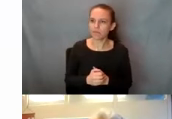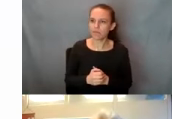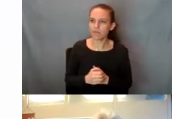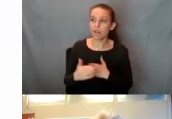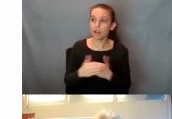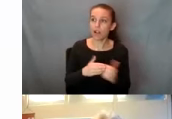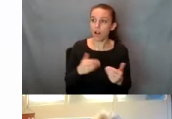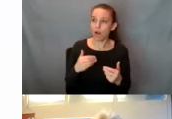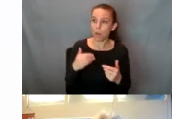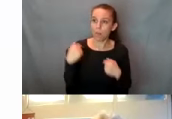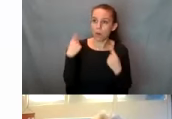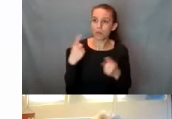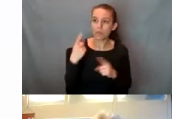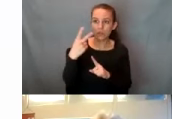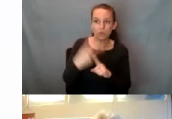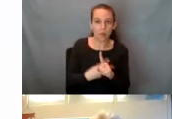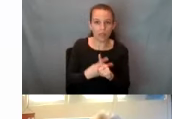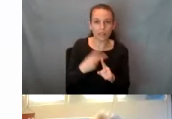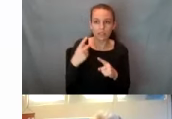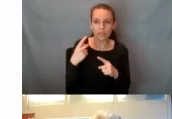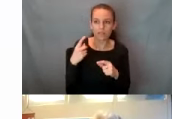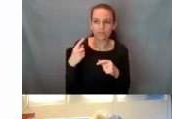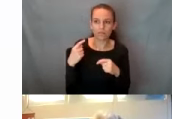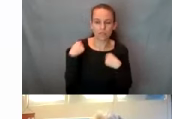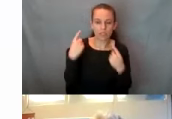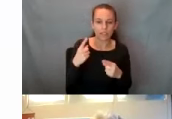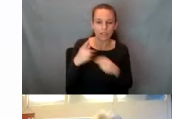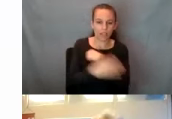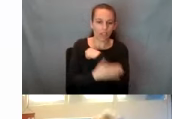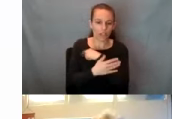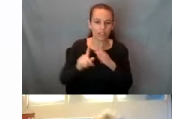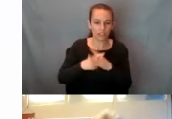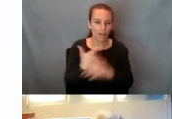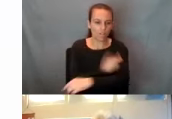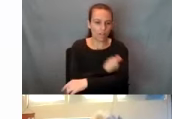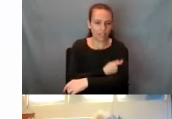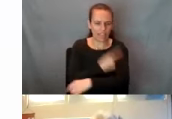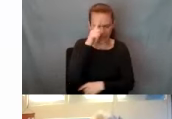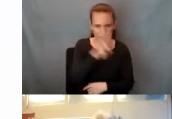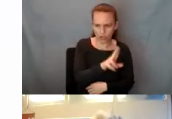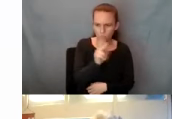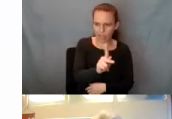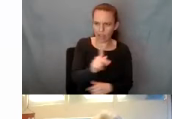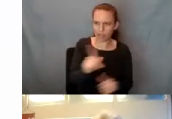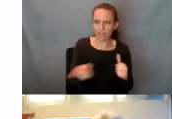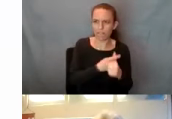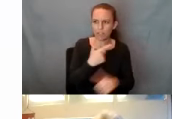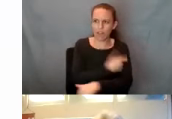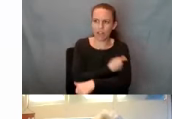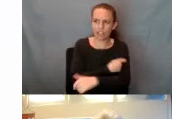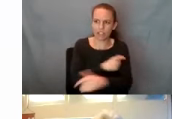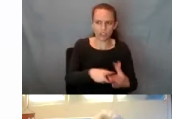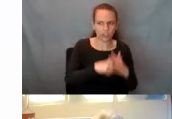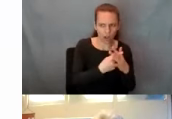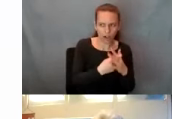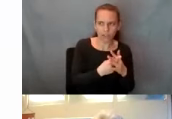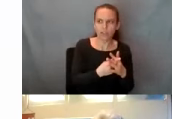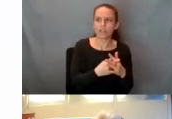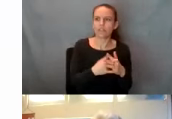since countries first started vaccinating. I think UK was the first country to start. Currently, there are about 62 countries. Only 4 of these